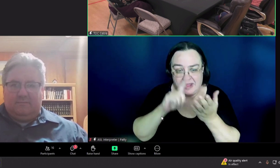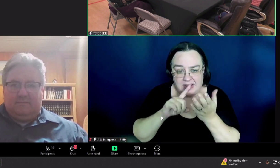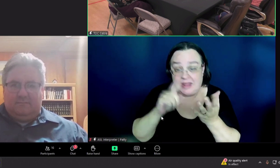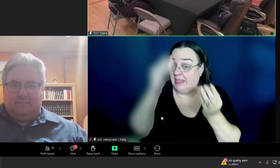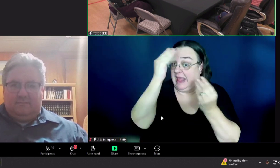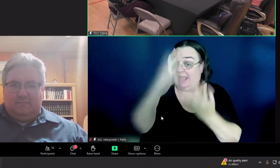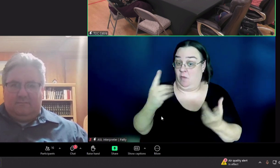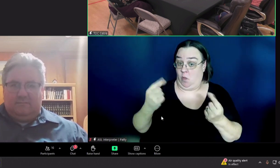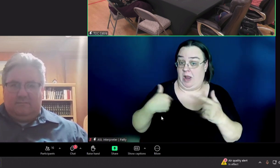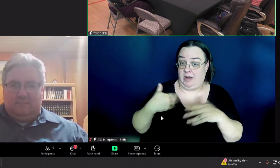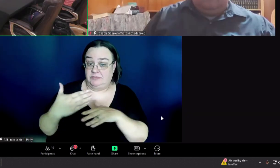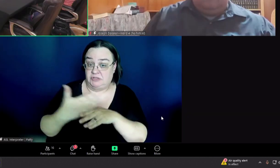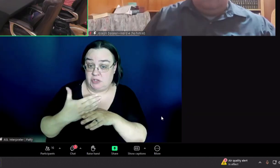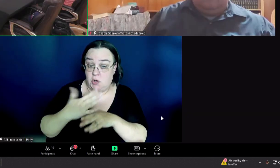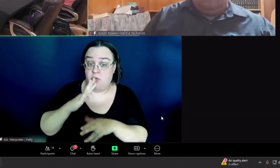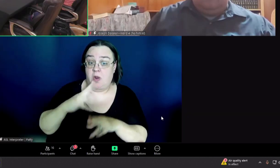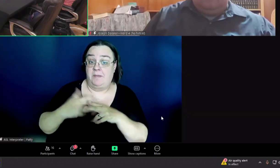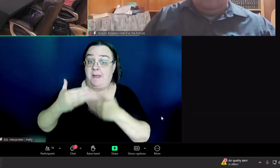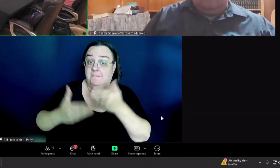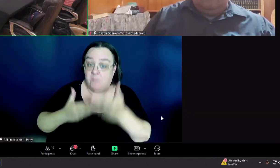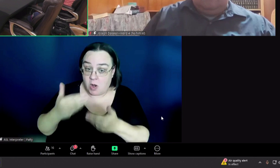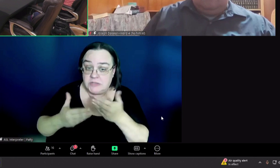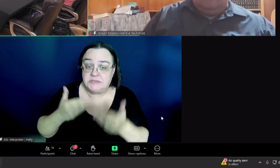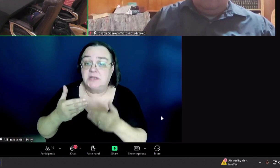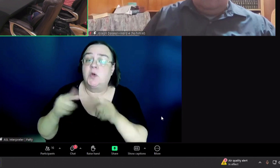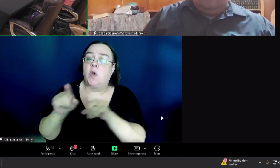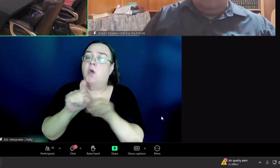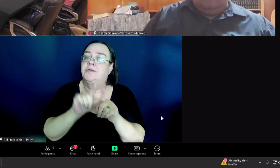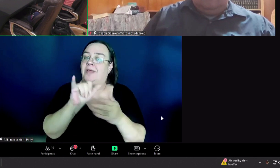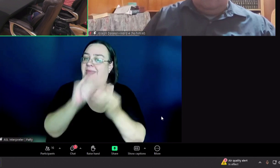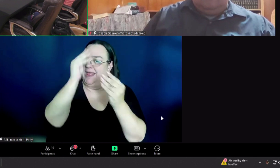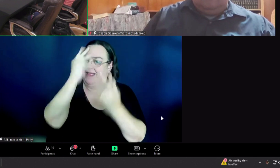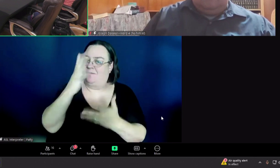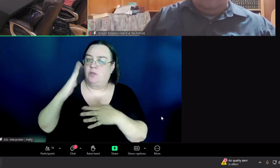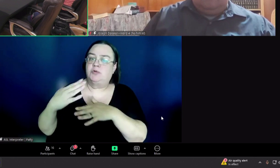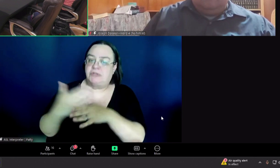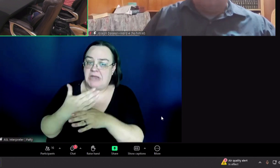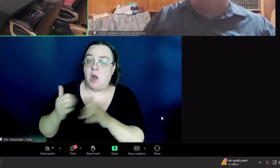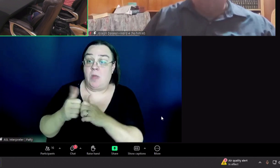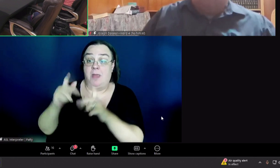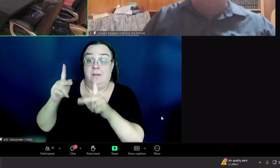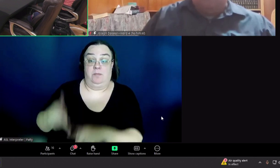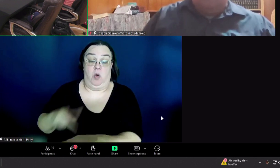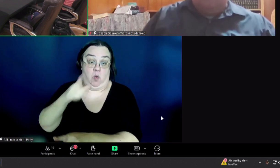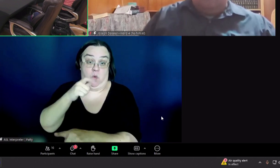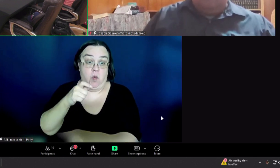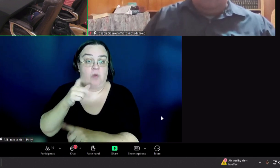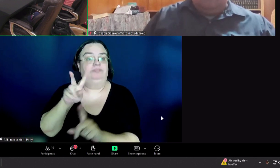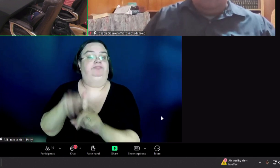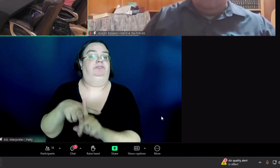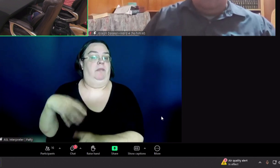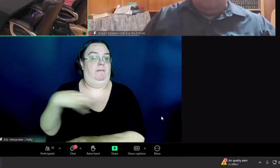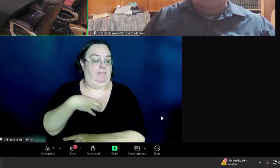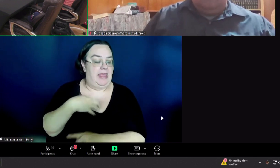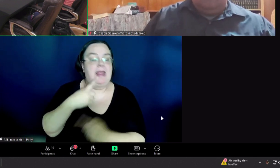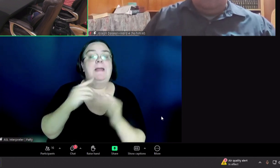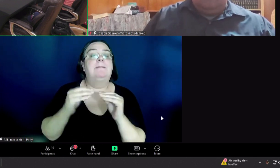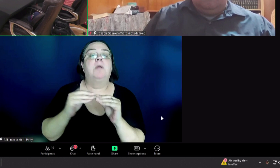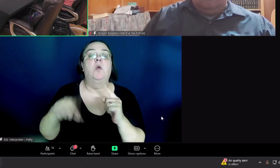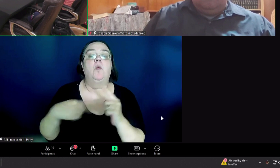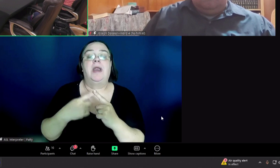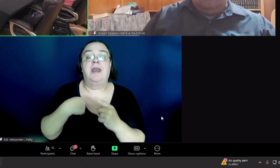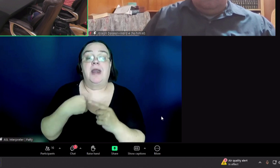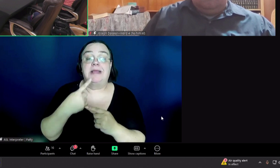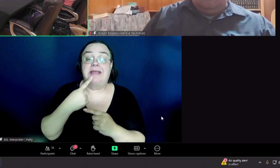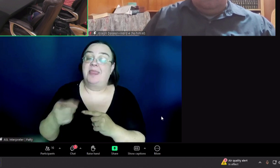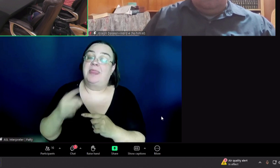about process is also information that would be shared with a complaining person. It's more that when I say they're not advocates, what I mean is